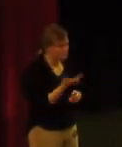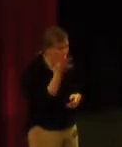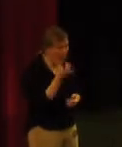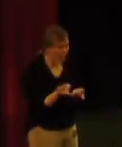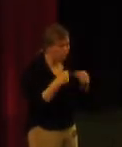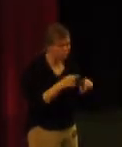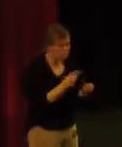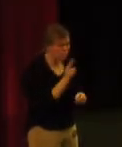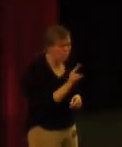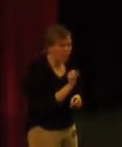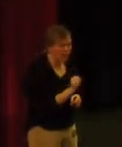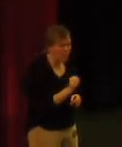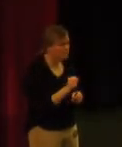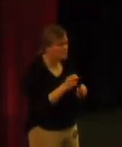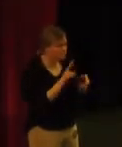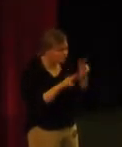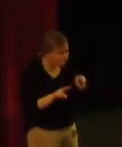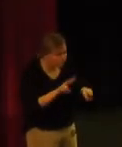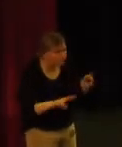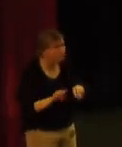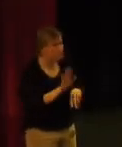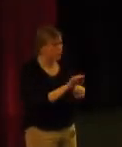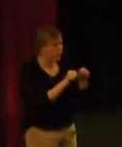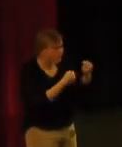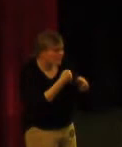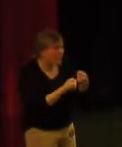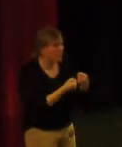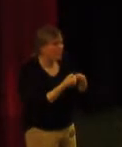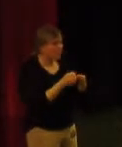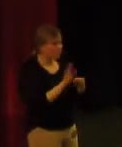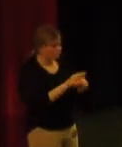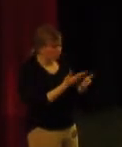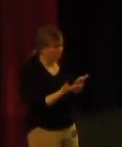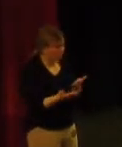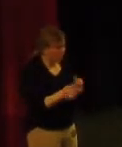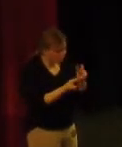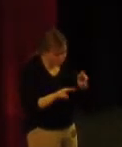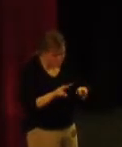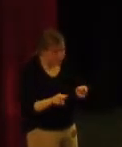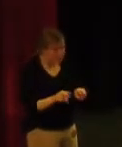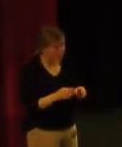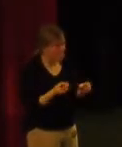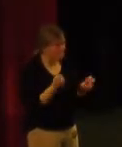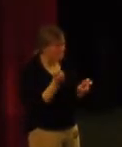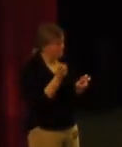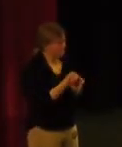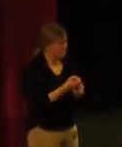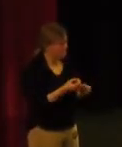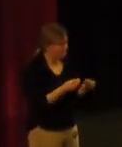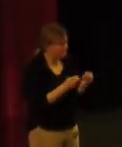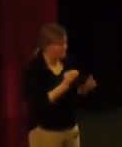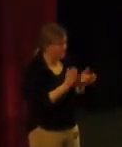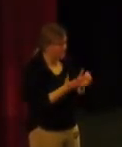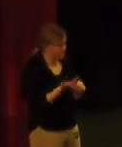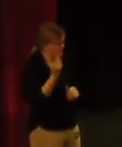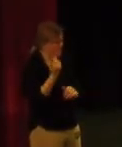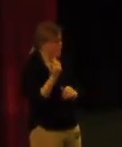and looking into your vehicles and searching things. You know, it's a little more rigorous than it was before. But they also gave amnesty